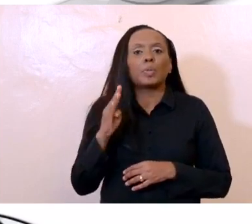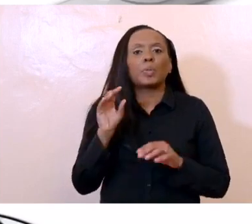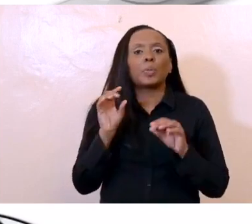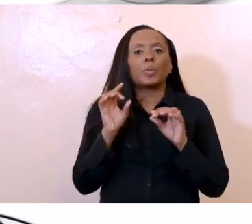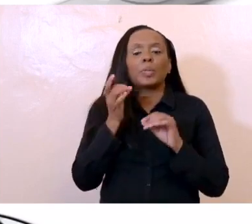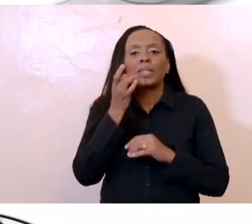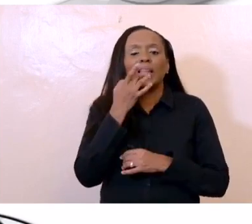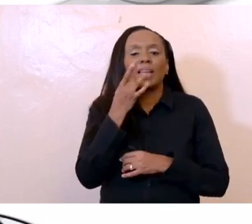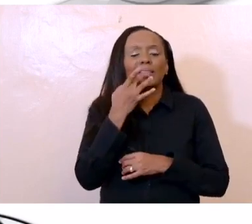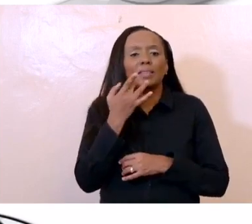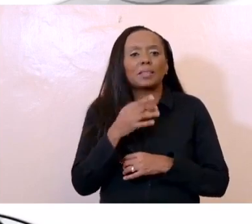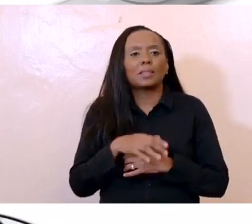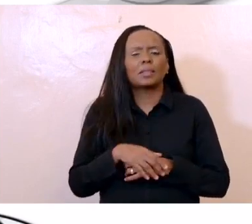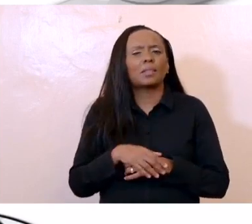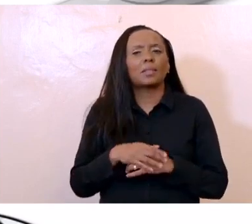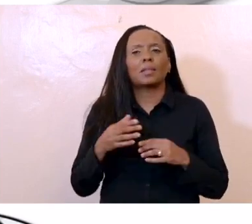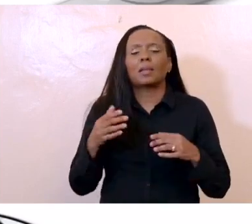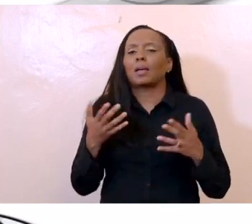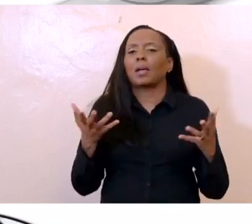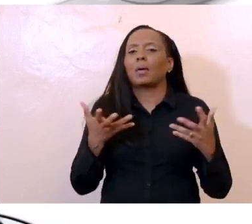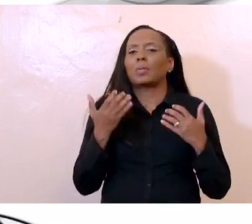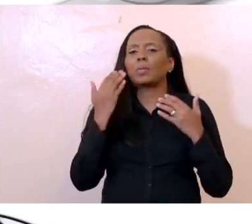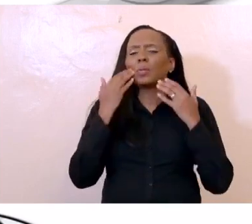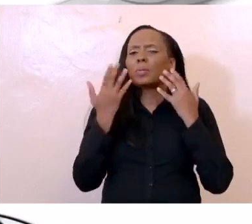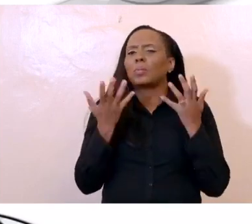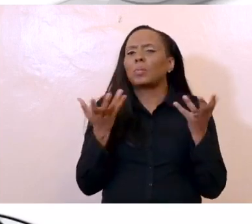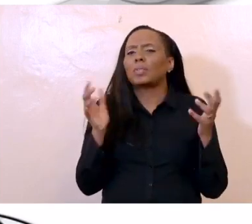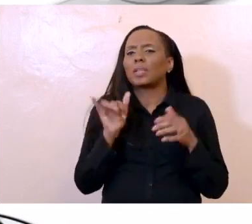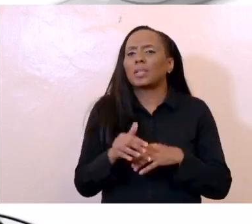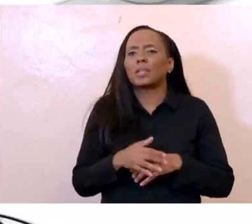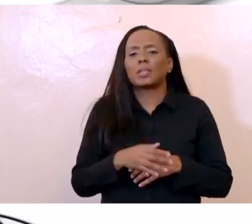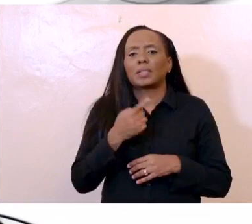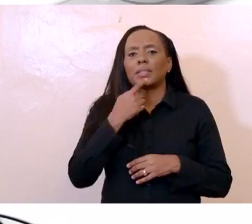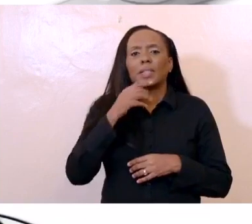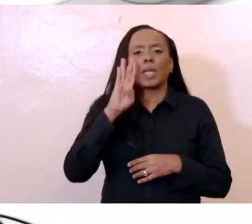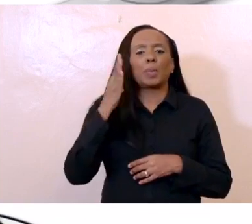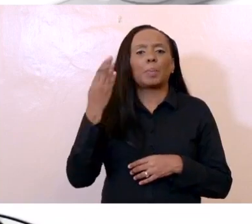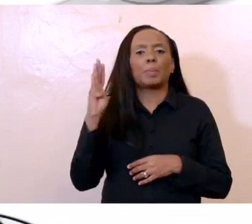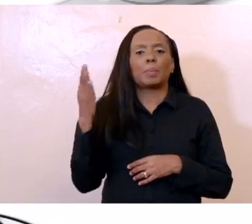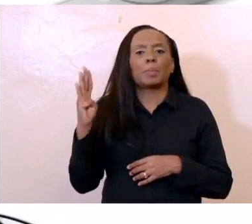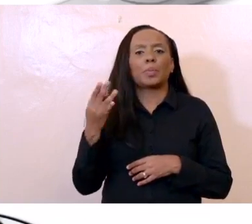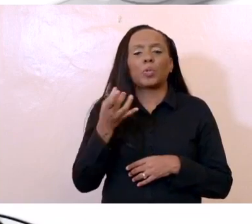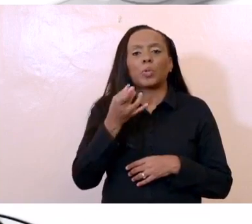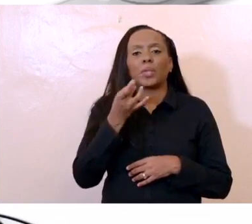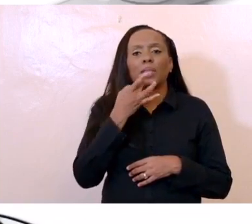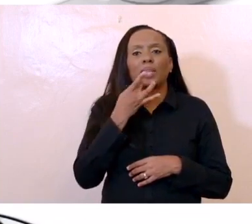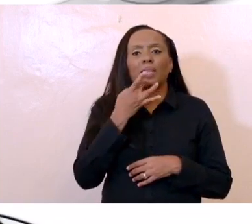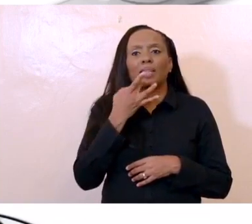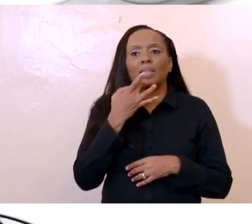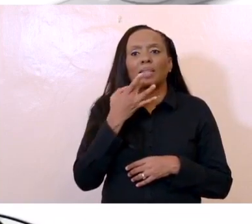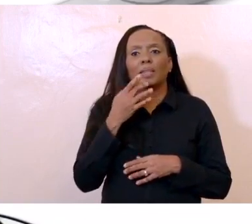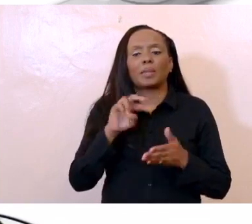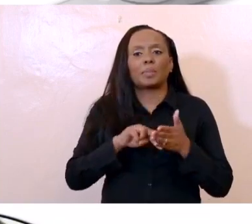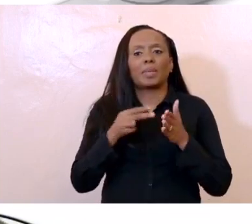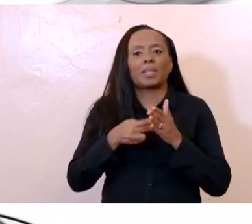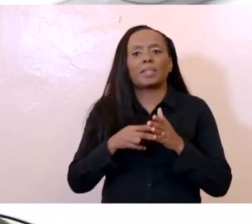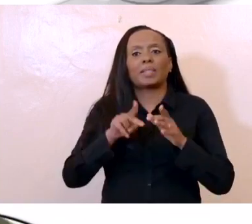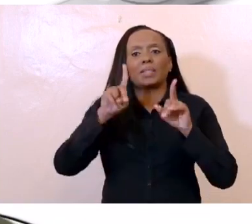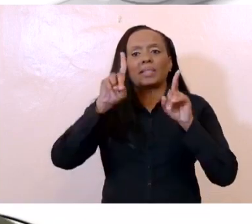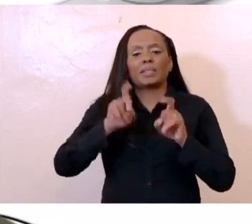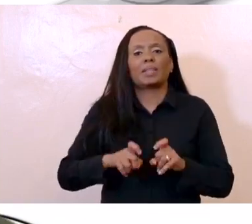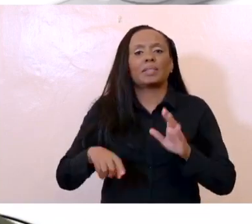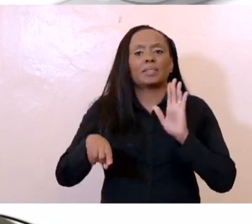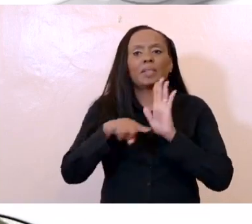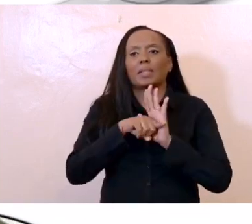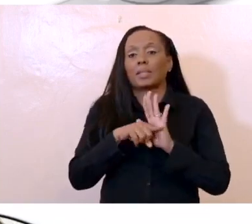and verify the significance of that. There were suggestions that the blue light meant that the person had tested negative, but that's a